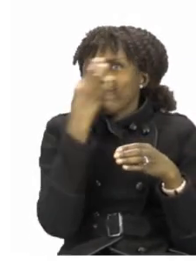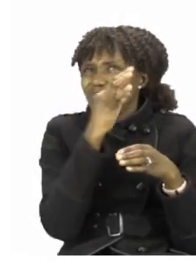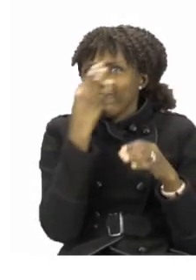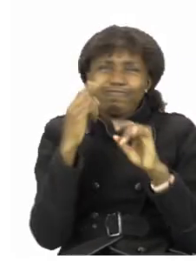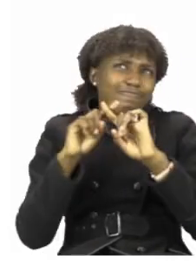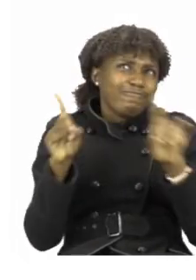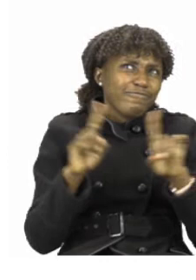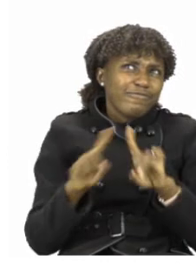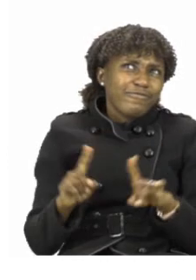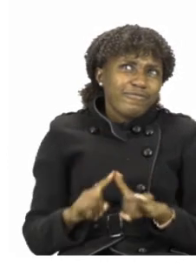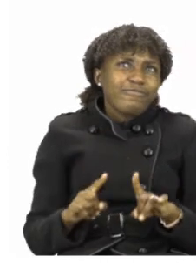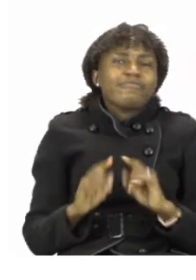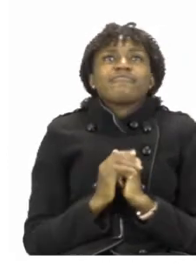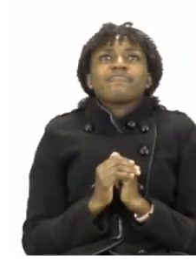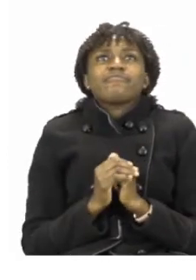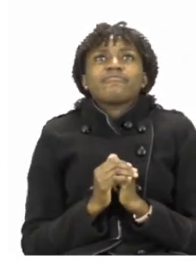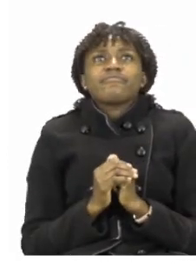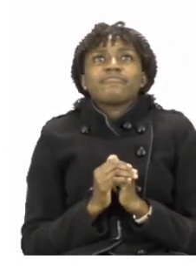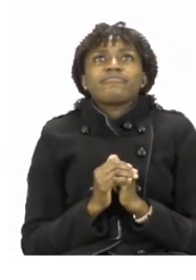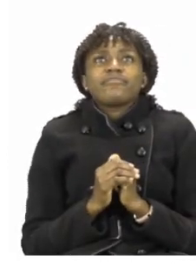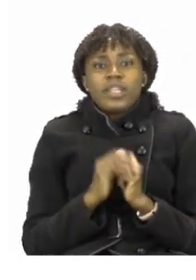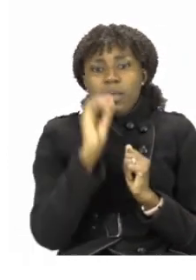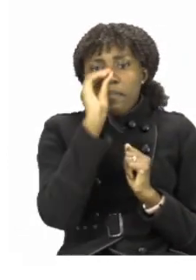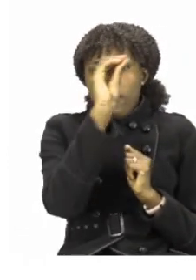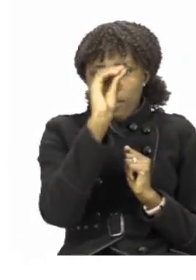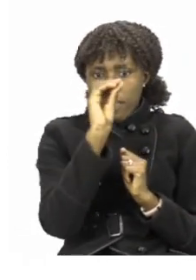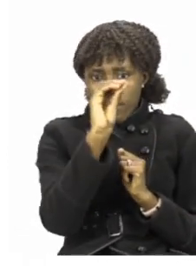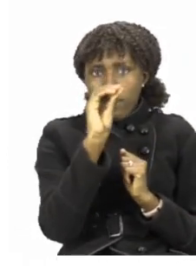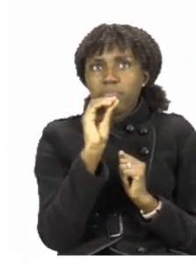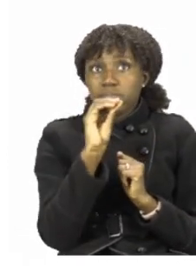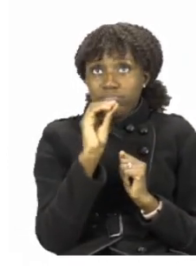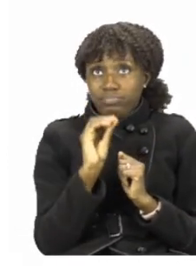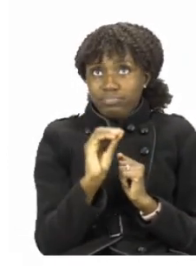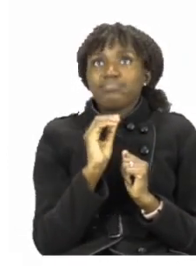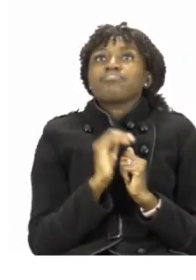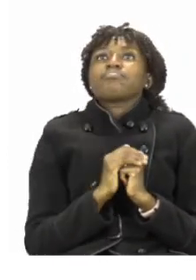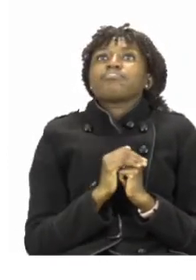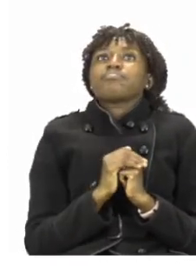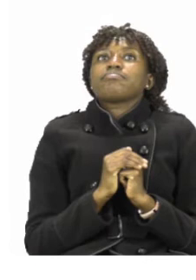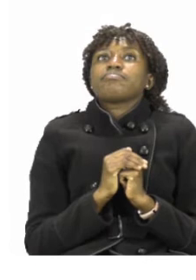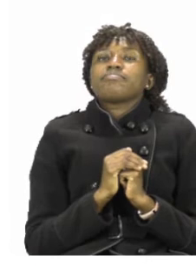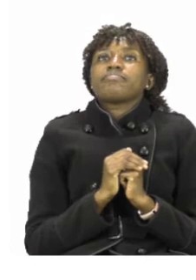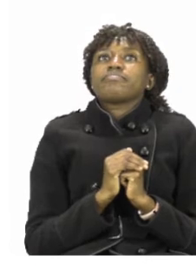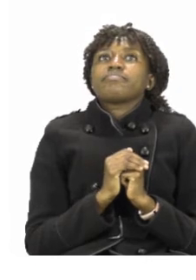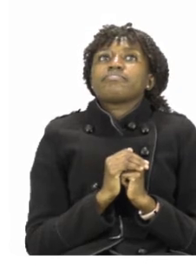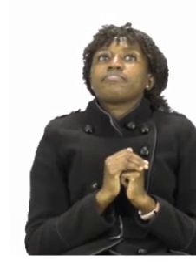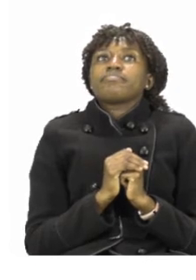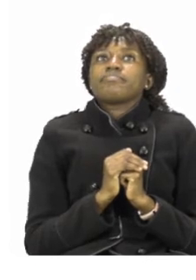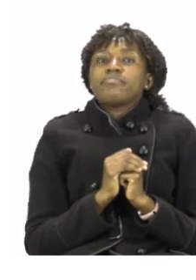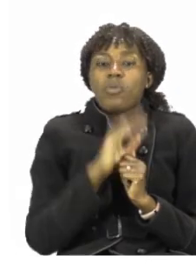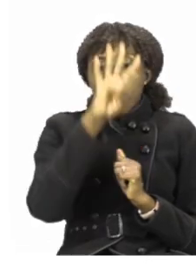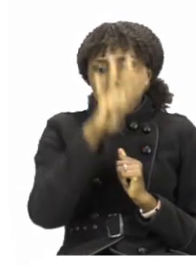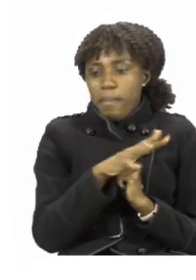the classroom. They recorded their measurements on a table. Now